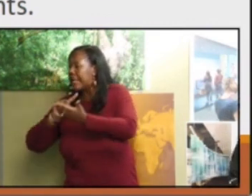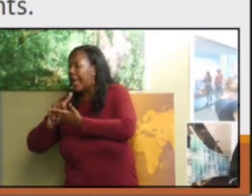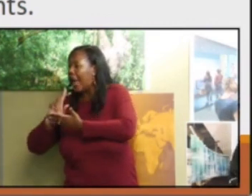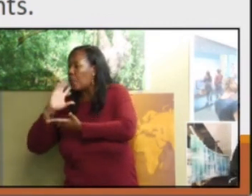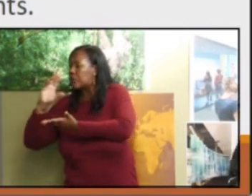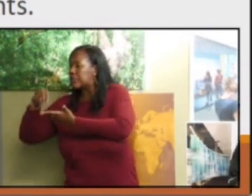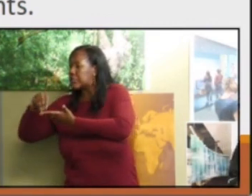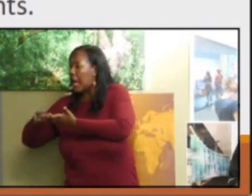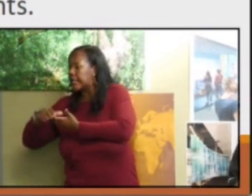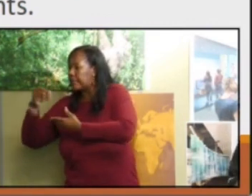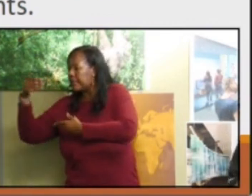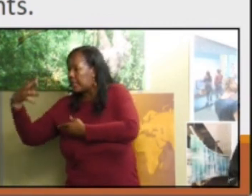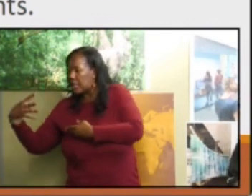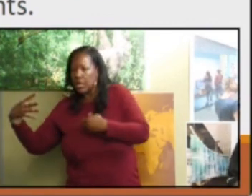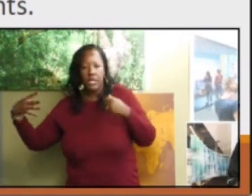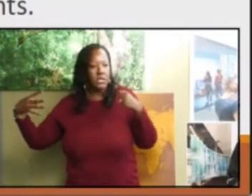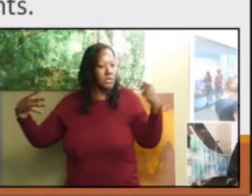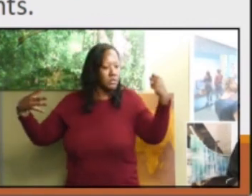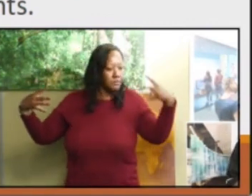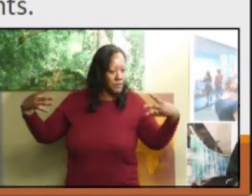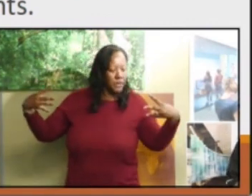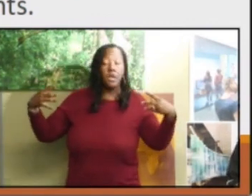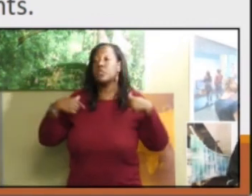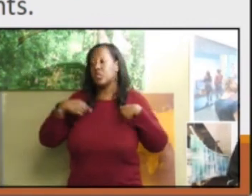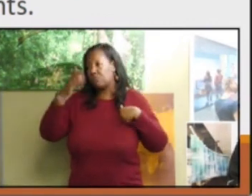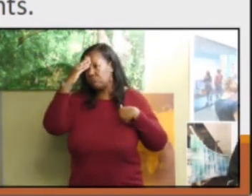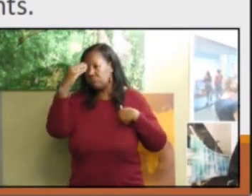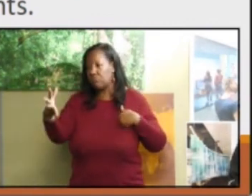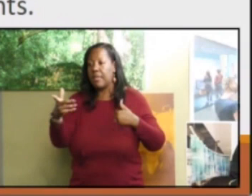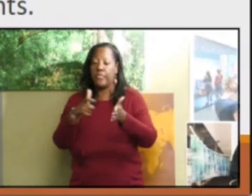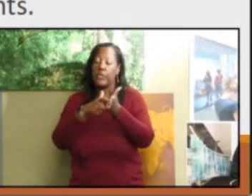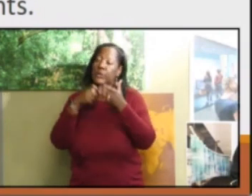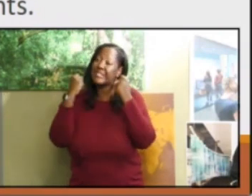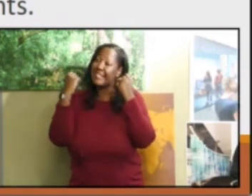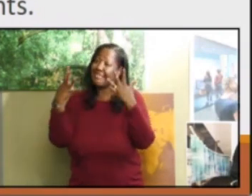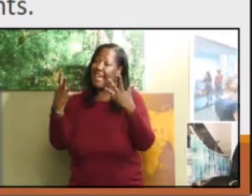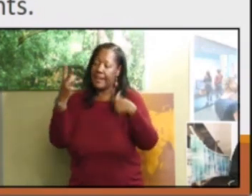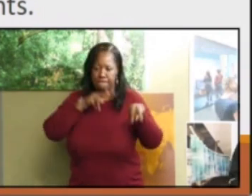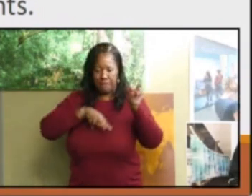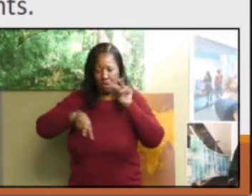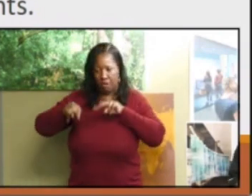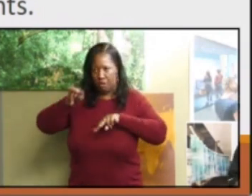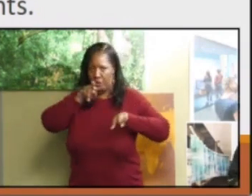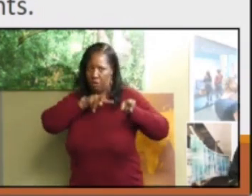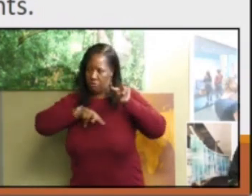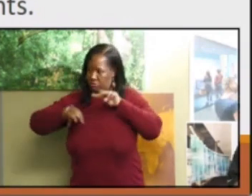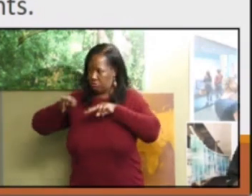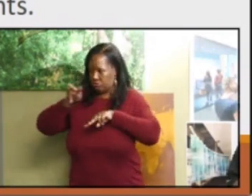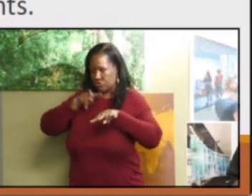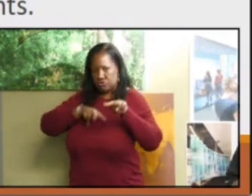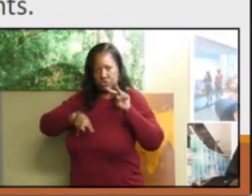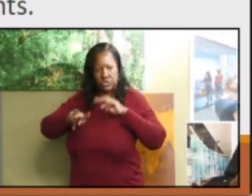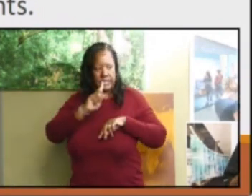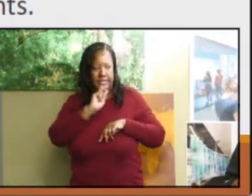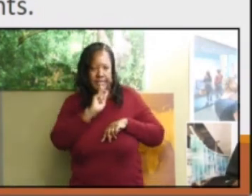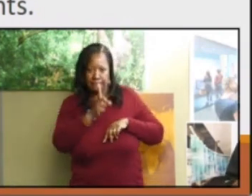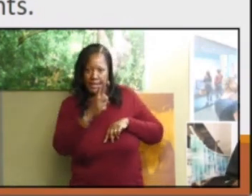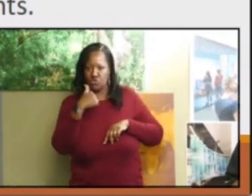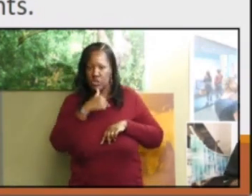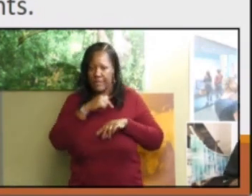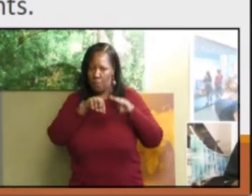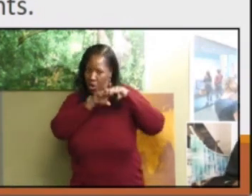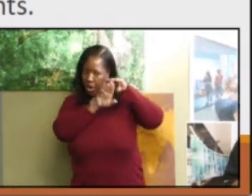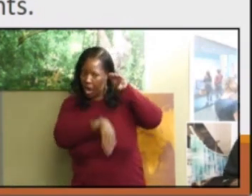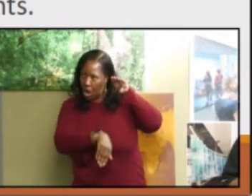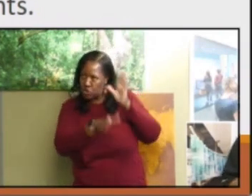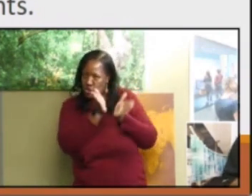I can tell you there's a lot of monitoring that goes on with an IAA just to make sure that we stay within the budget and